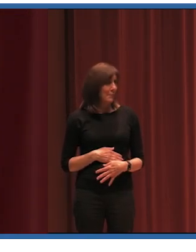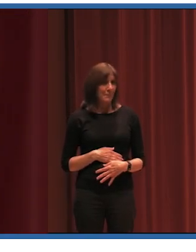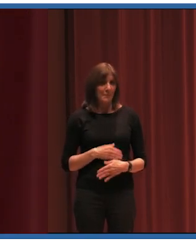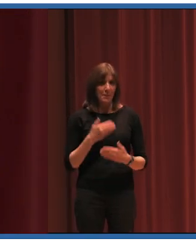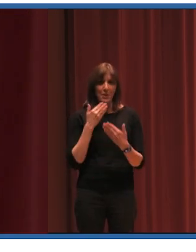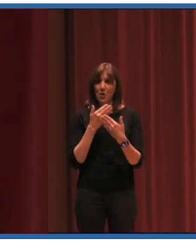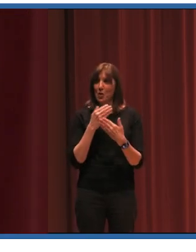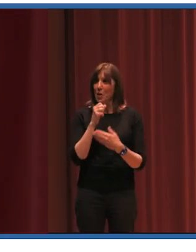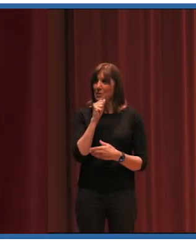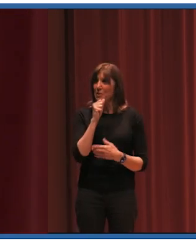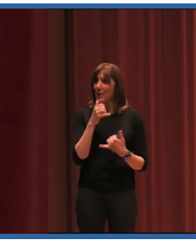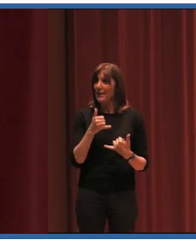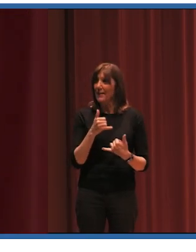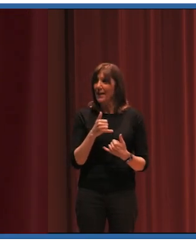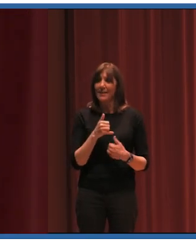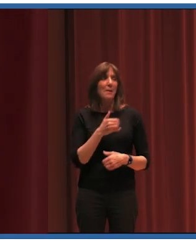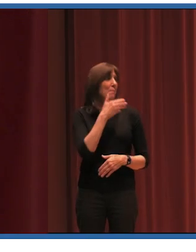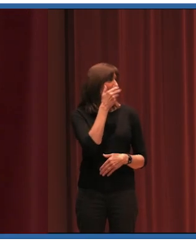Better?